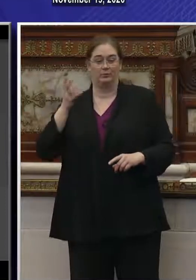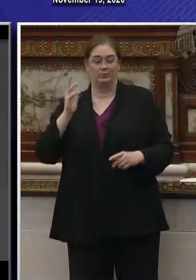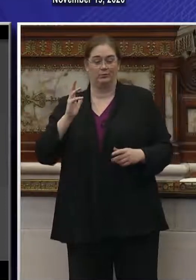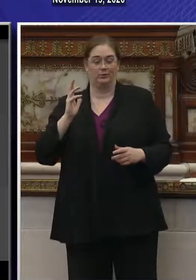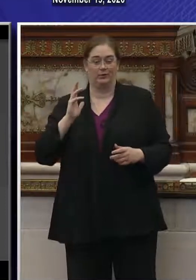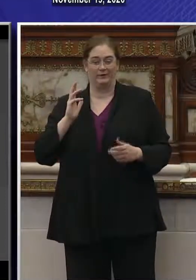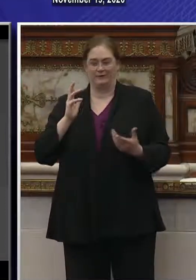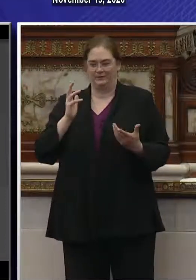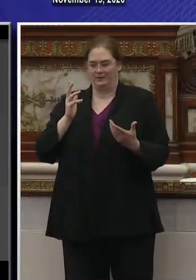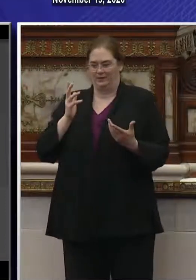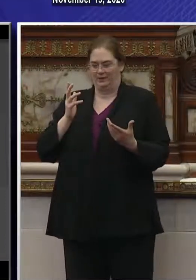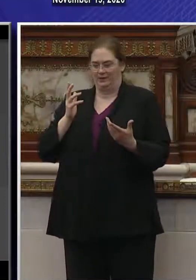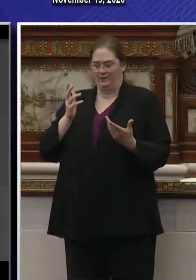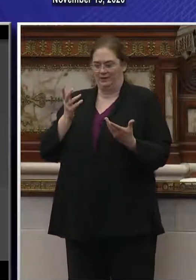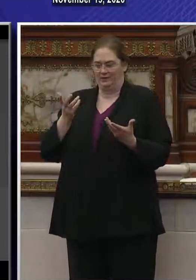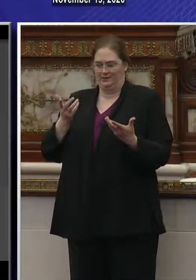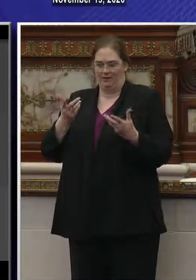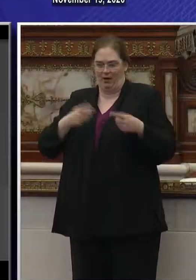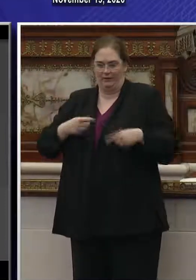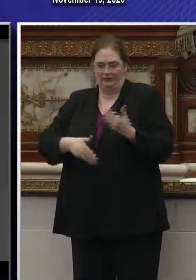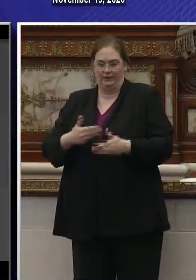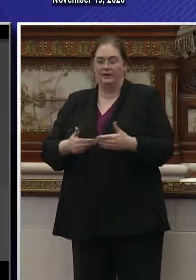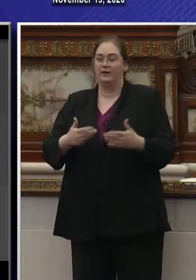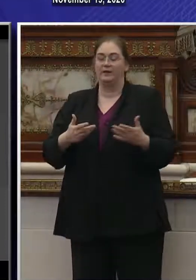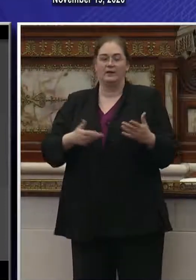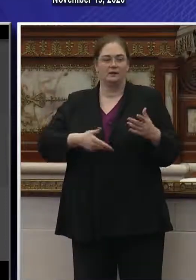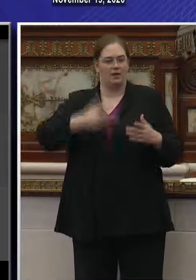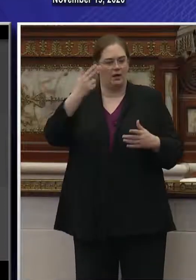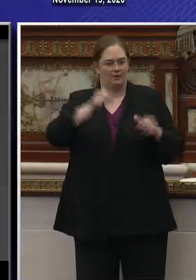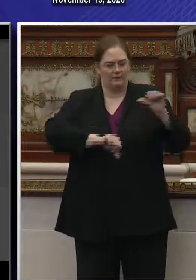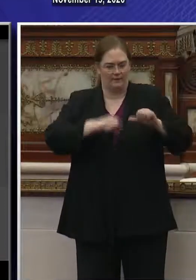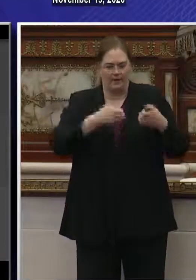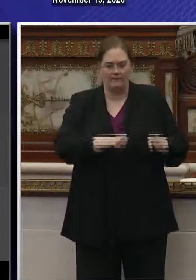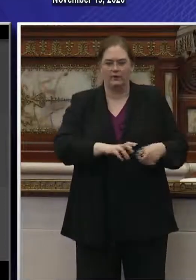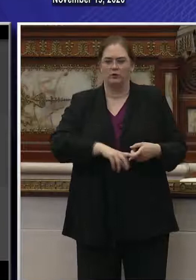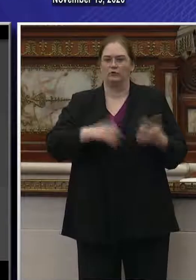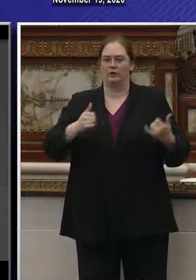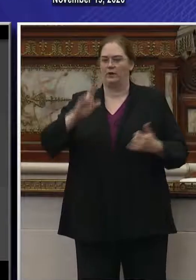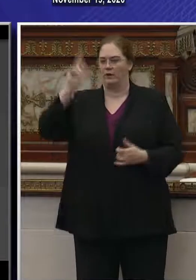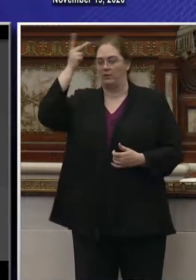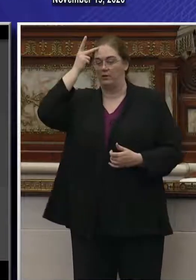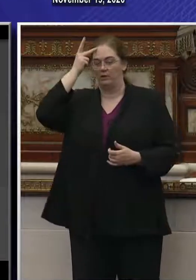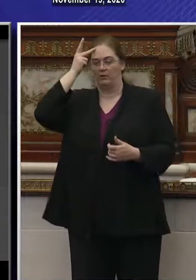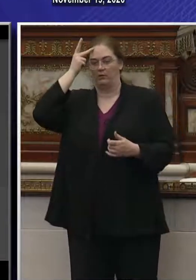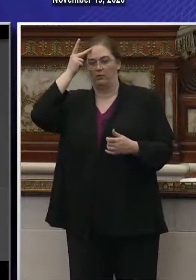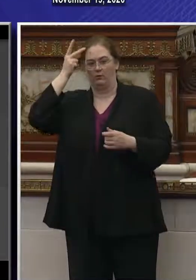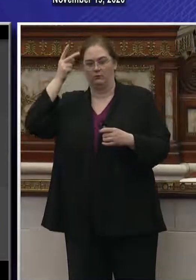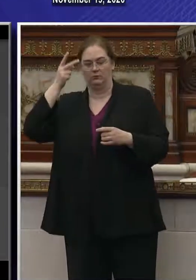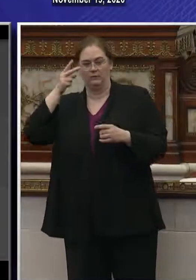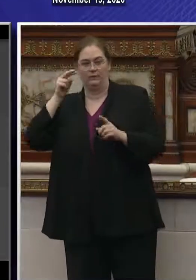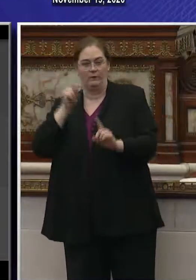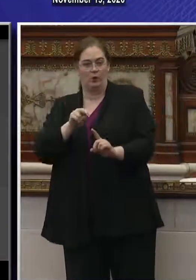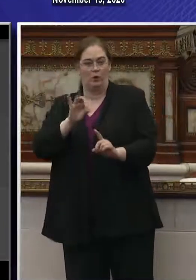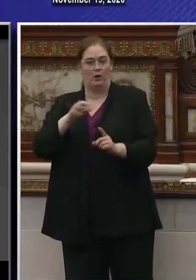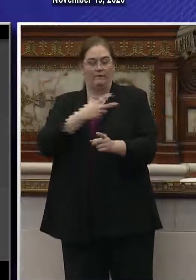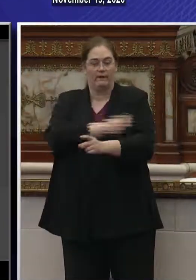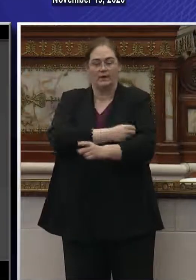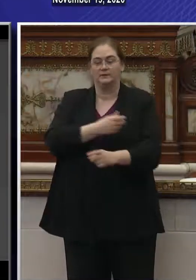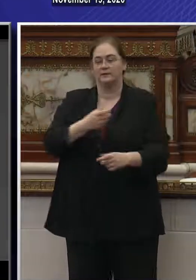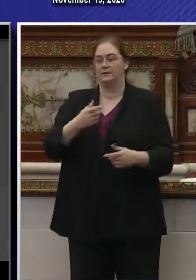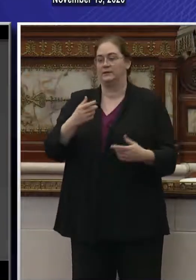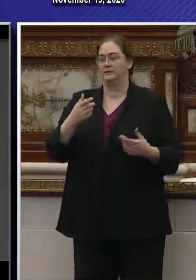the scenes, which is what this is. It's a highly scientific effort. Right now, the political sentiment behind vaccines,